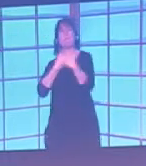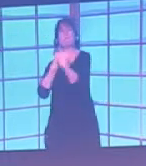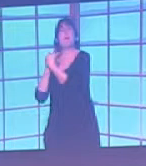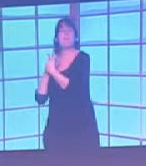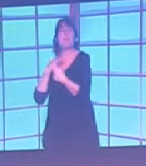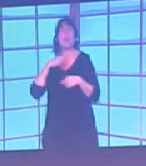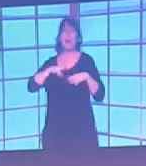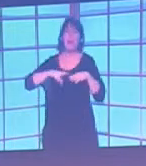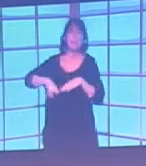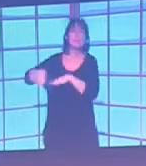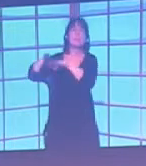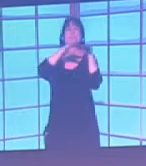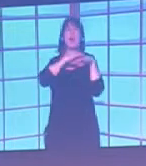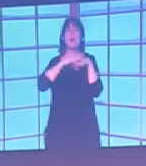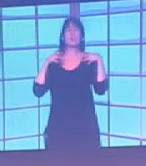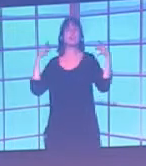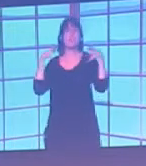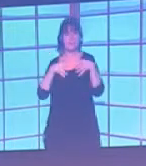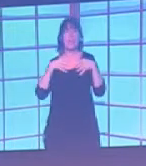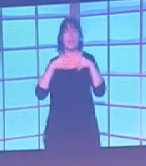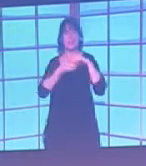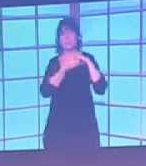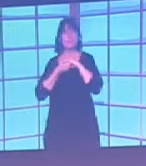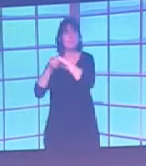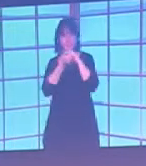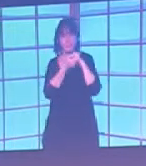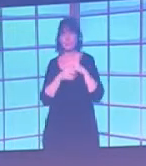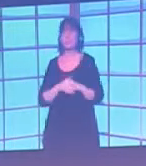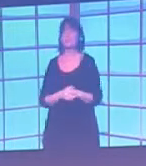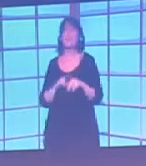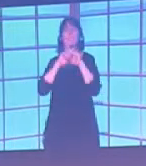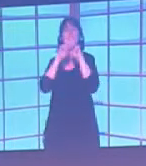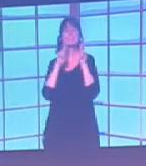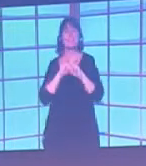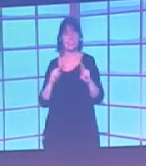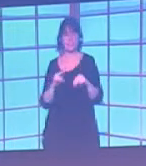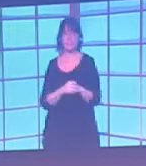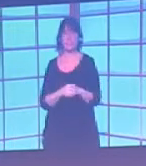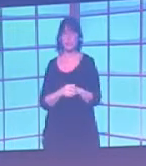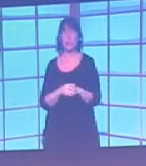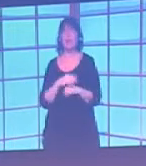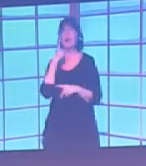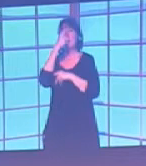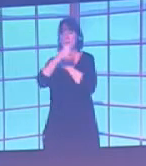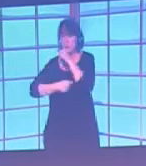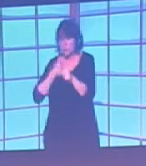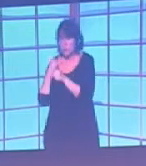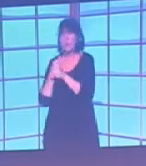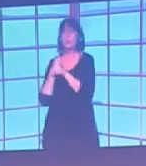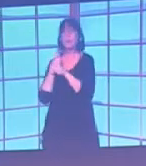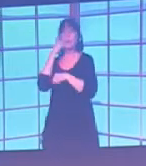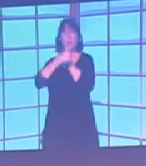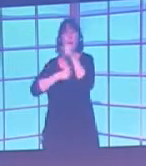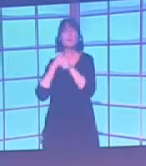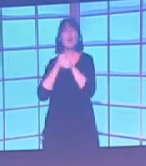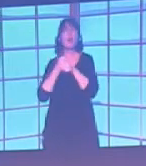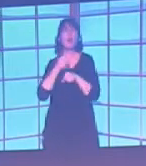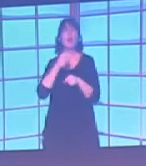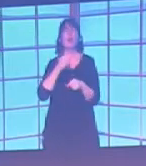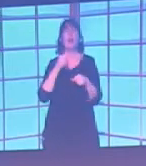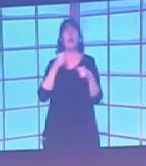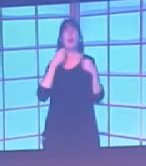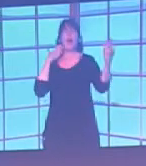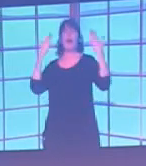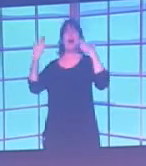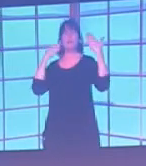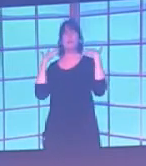national organization. And above that, every year our annual general meeting is organized